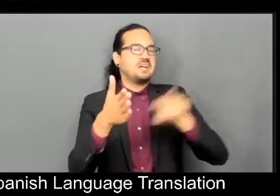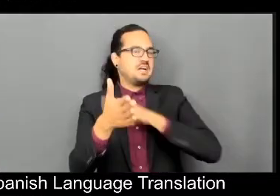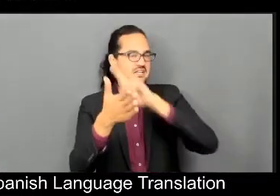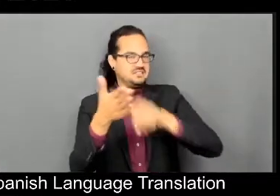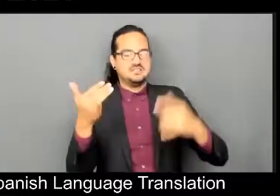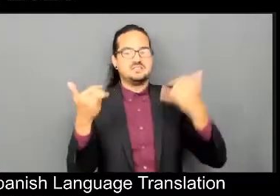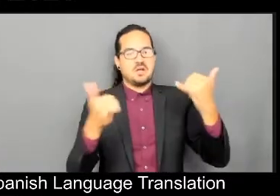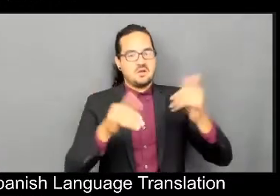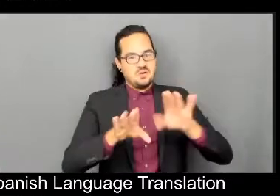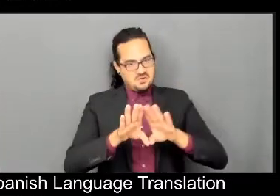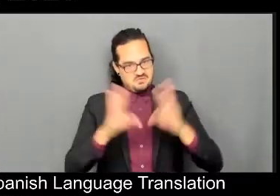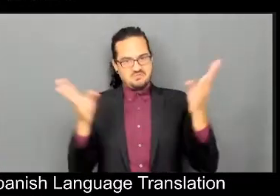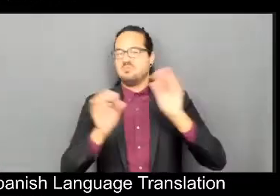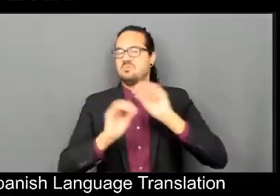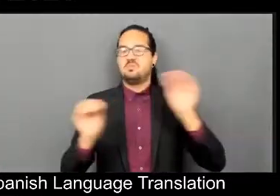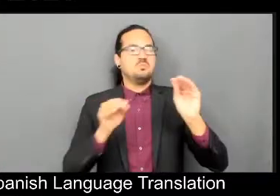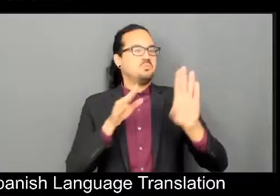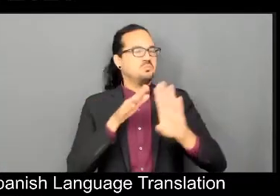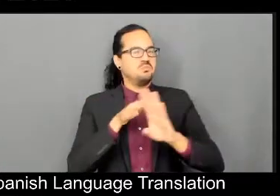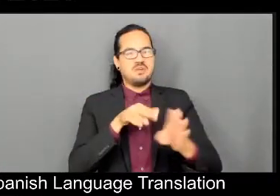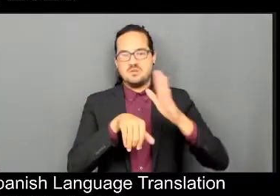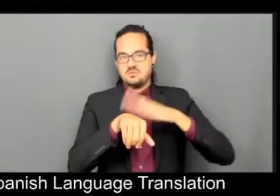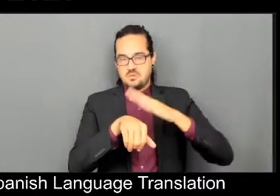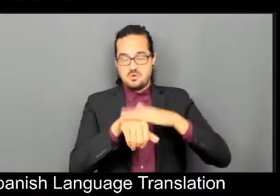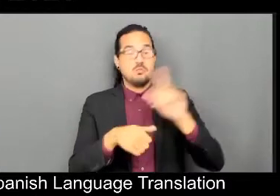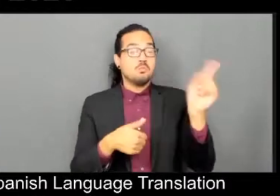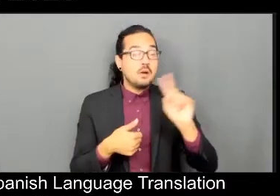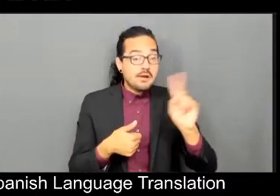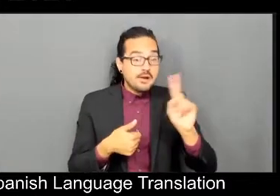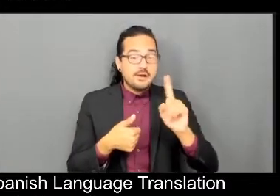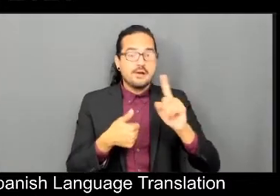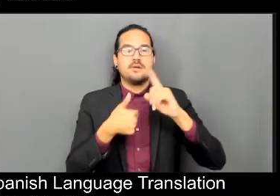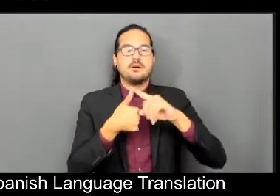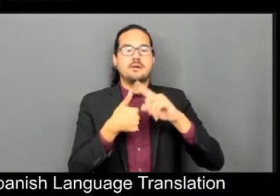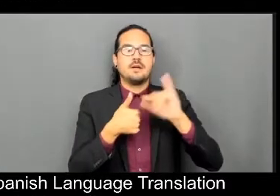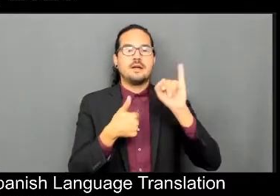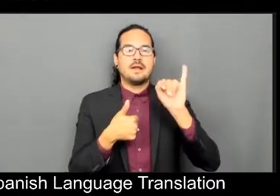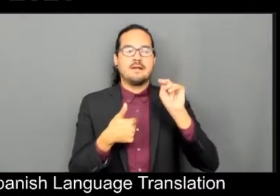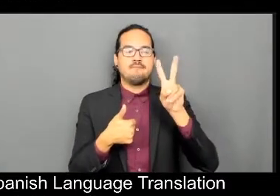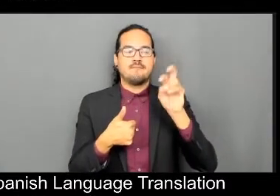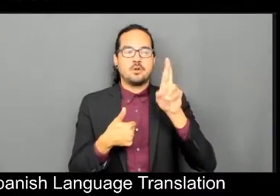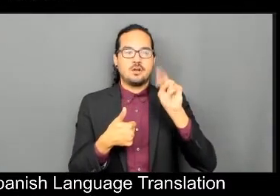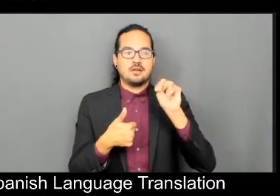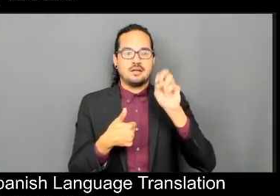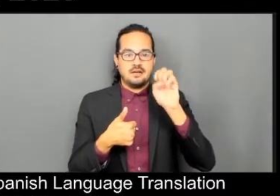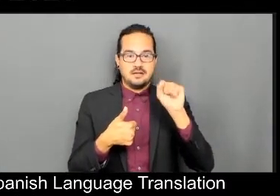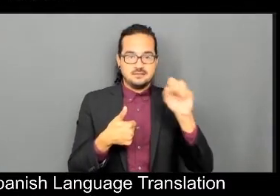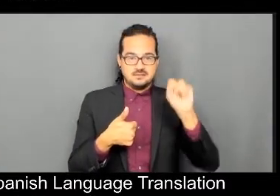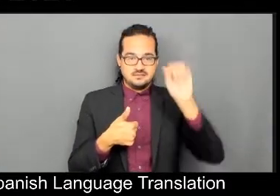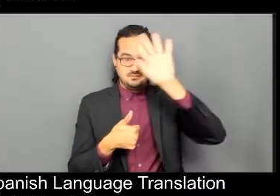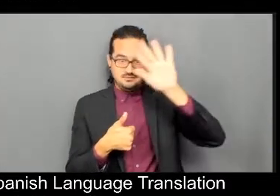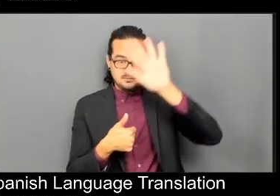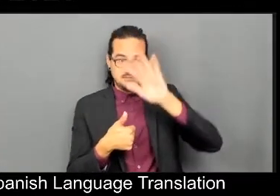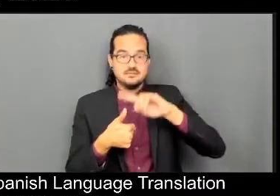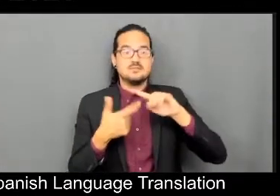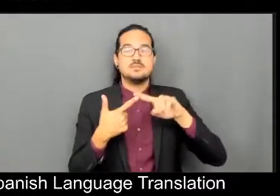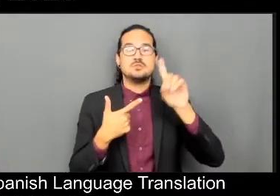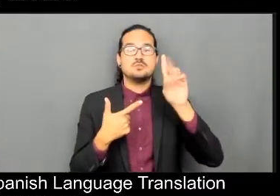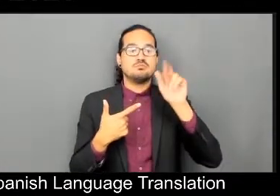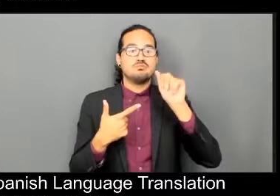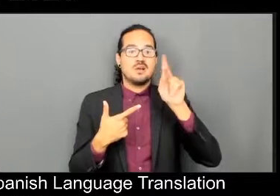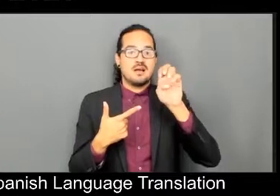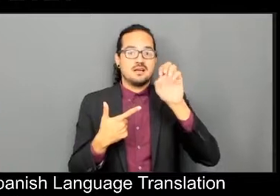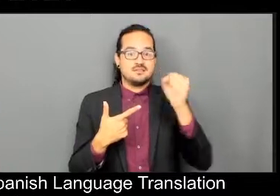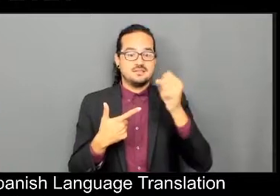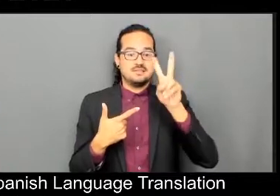lifted included the communities of Inverness, Drakes View, Sea Haven, and also Alima. The Alima